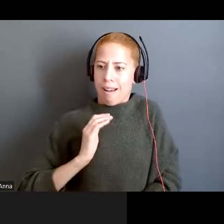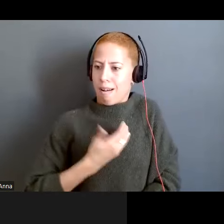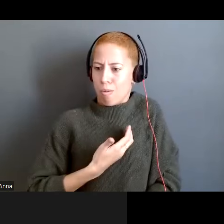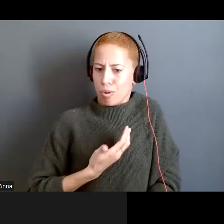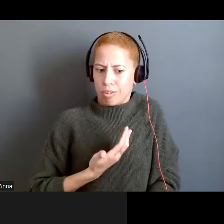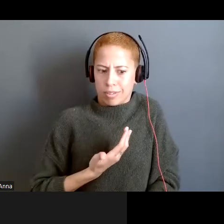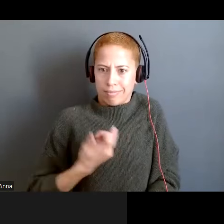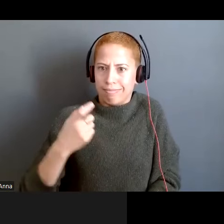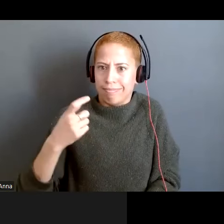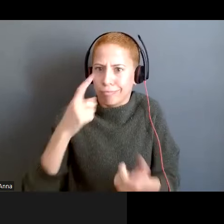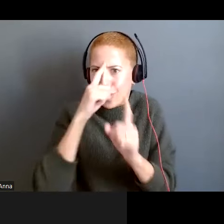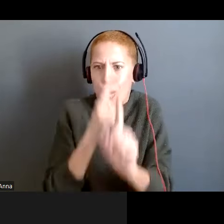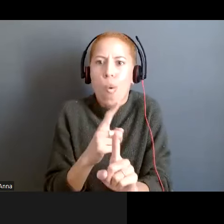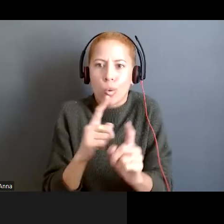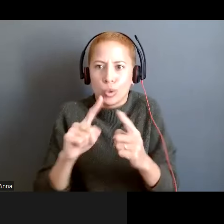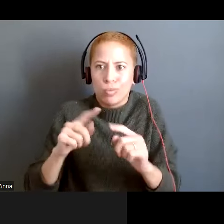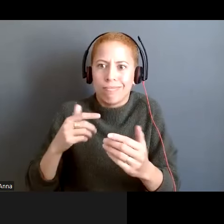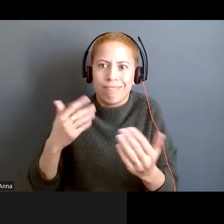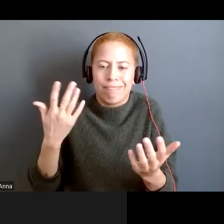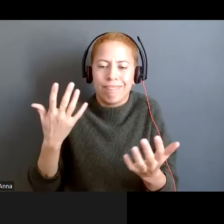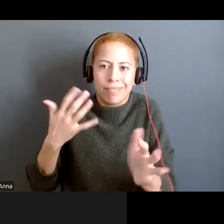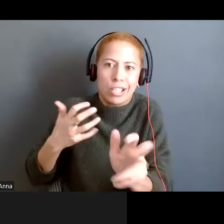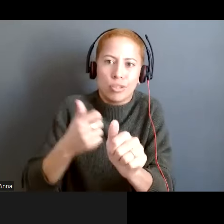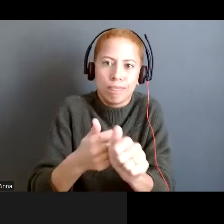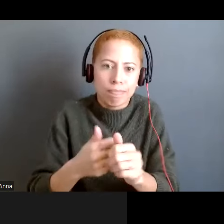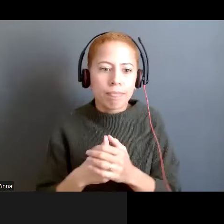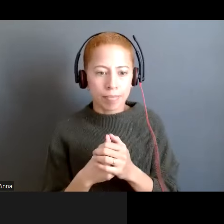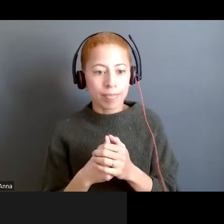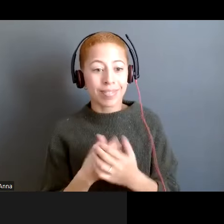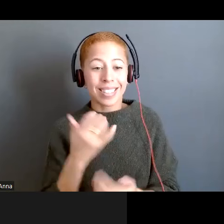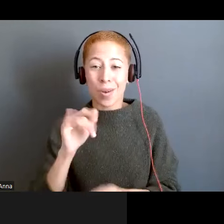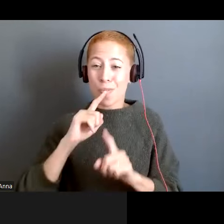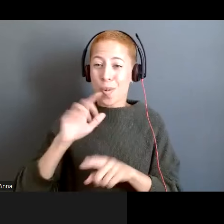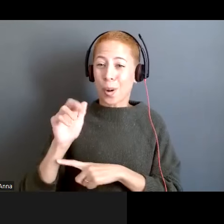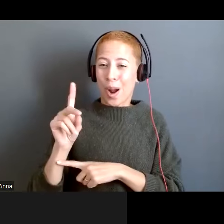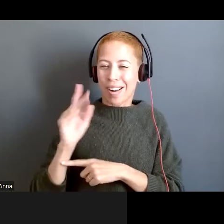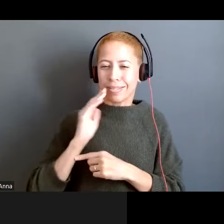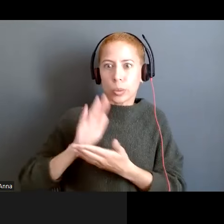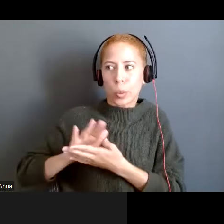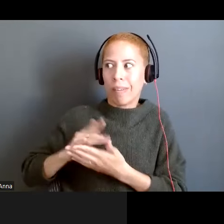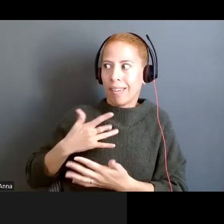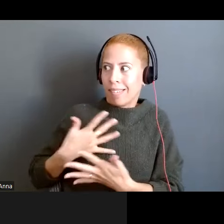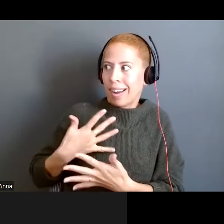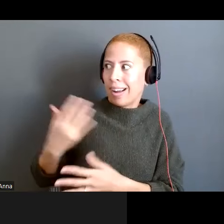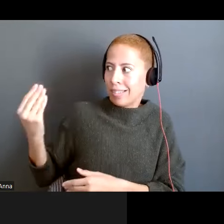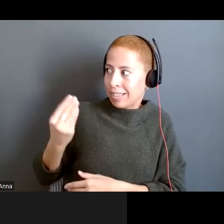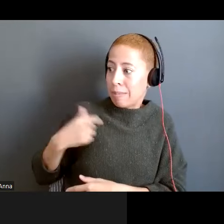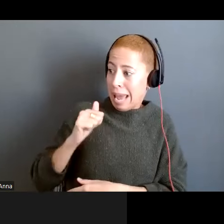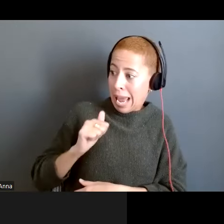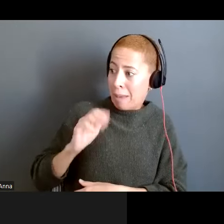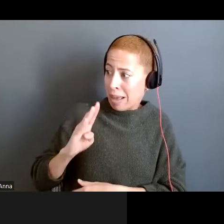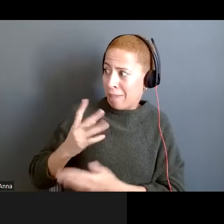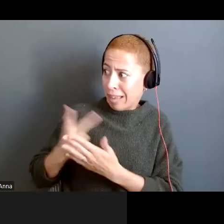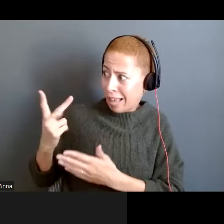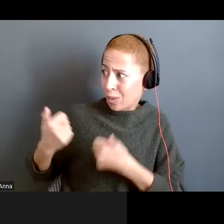get up there, you know. And I think a report card's about going into school, and everyone's kind of afraid to get that report card. So I think it's important though, because it